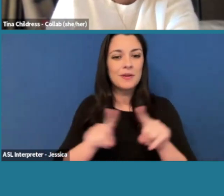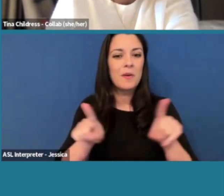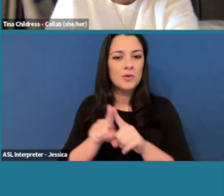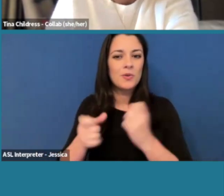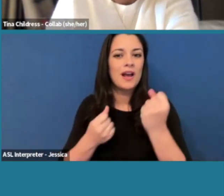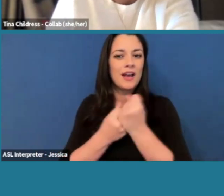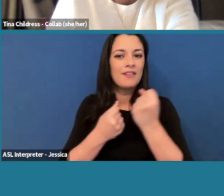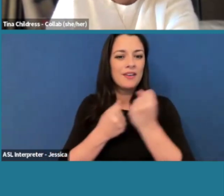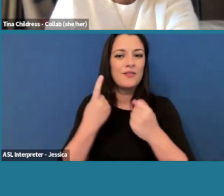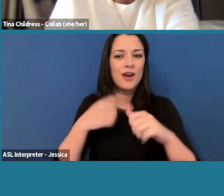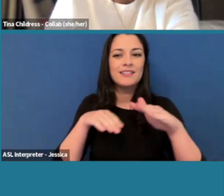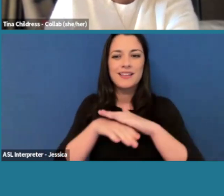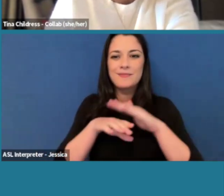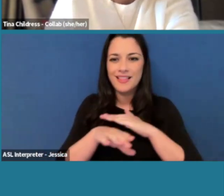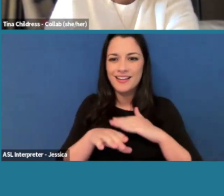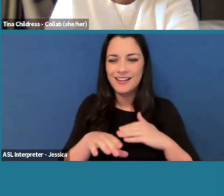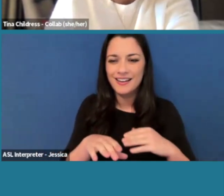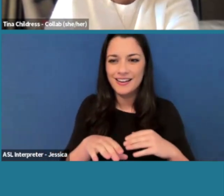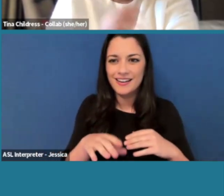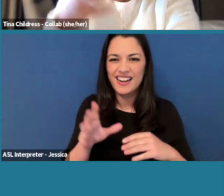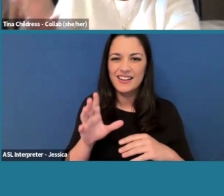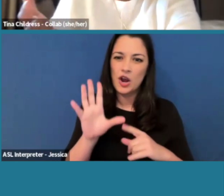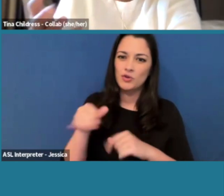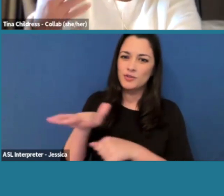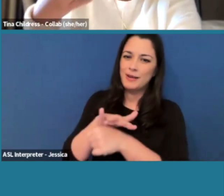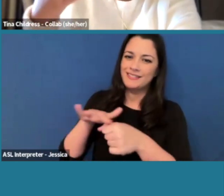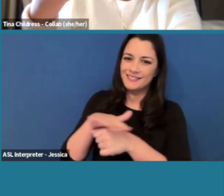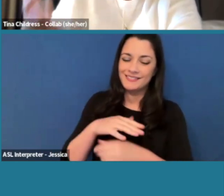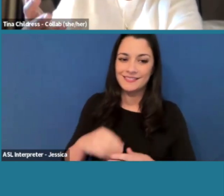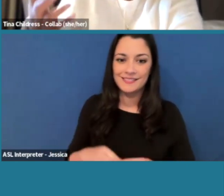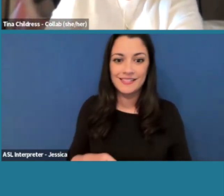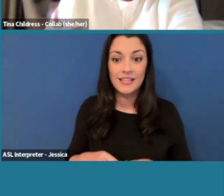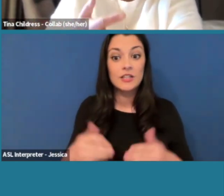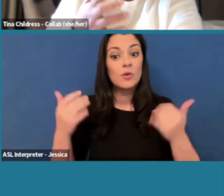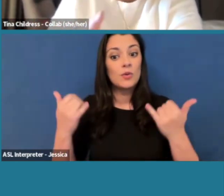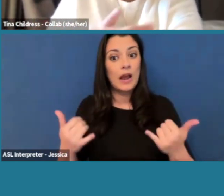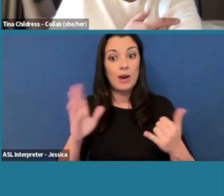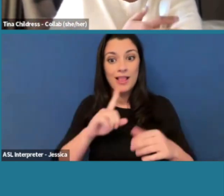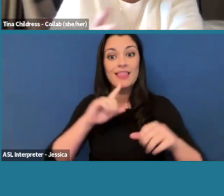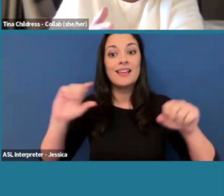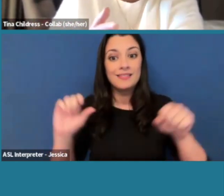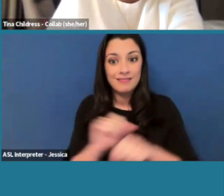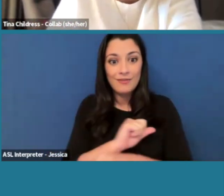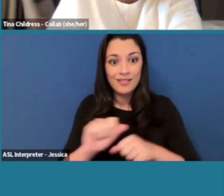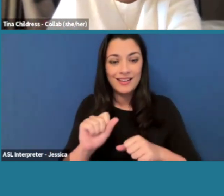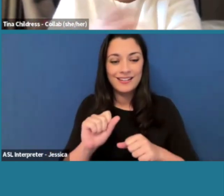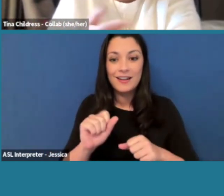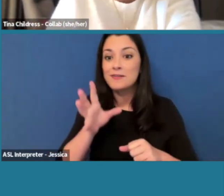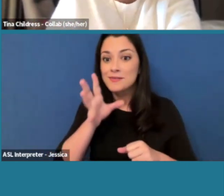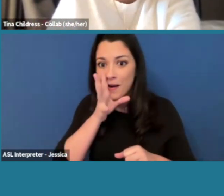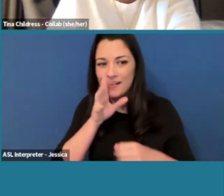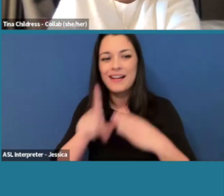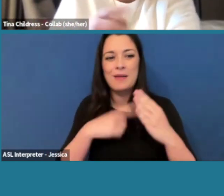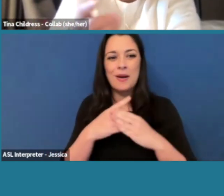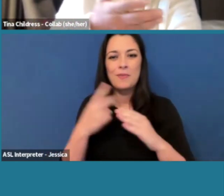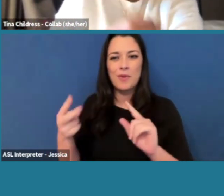for accessibility in cultural spaces. So I'm going to literally talk about point of view